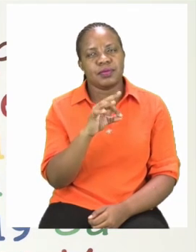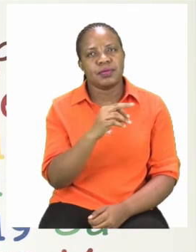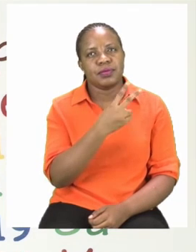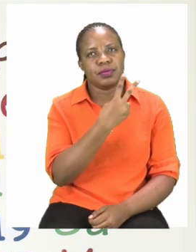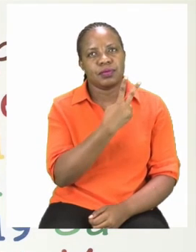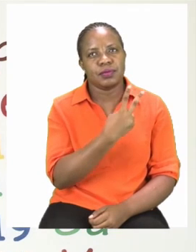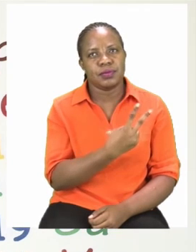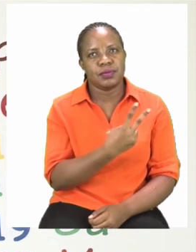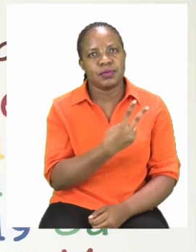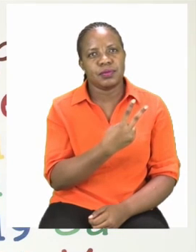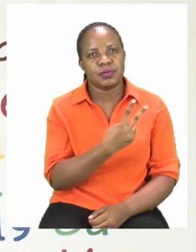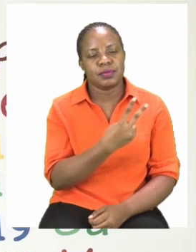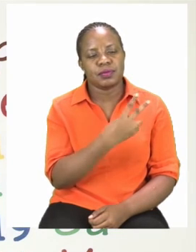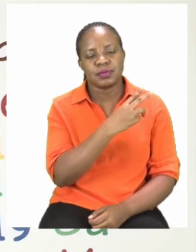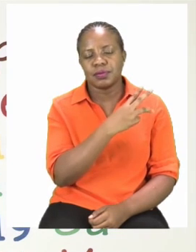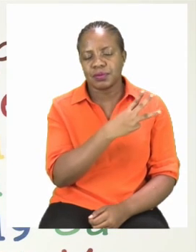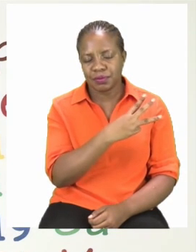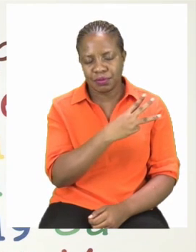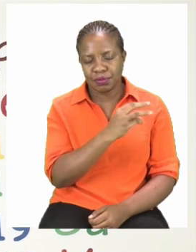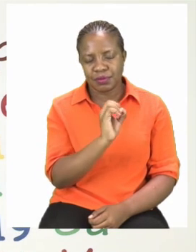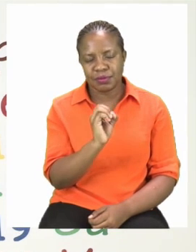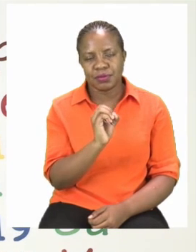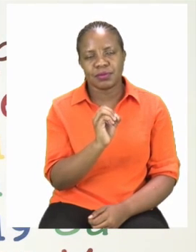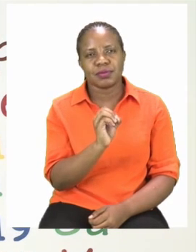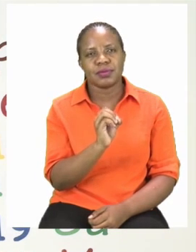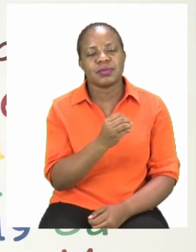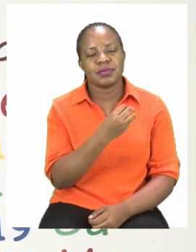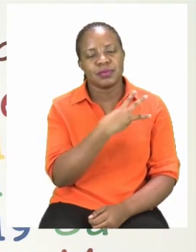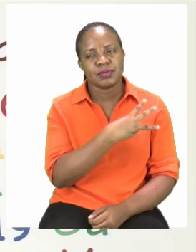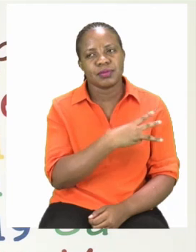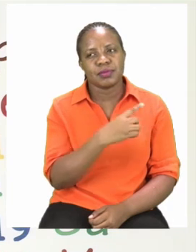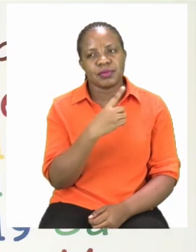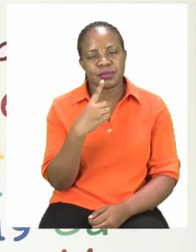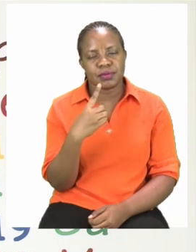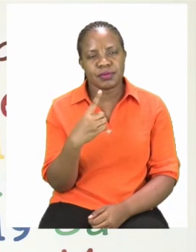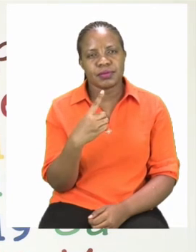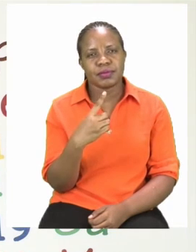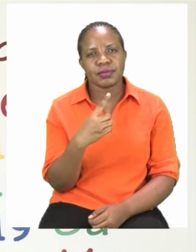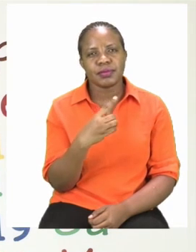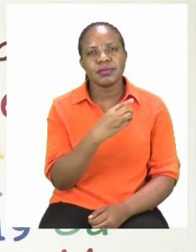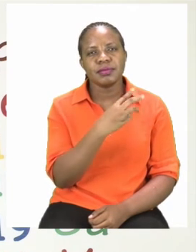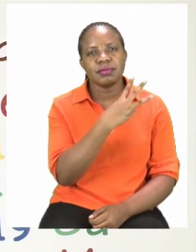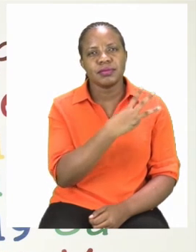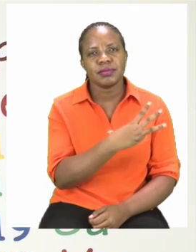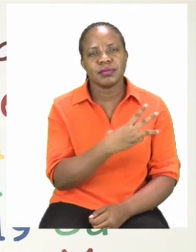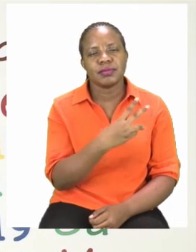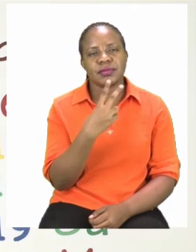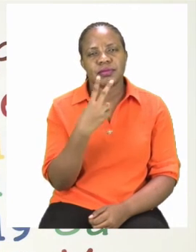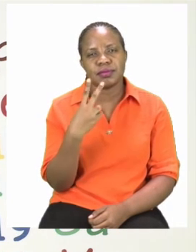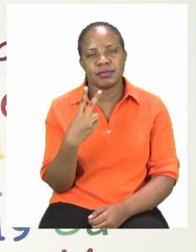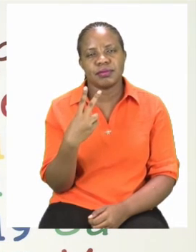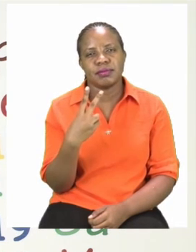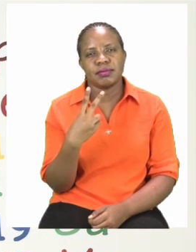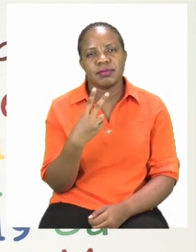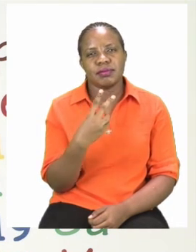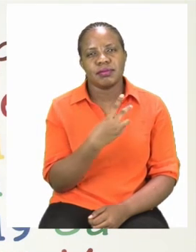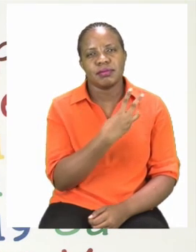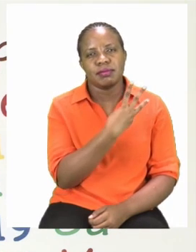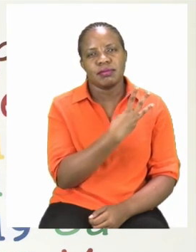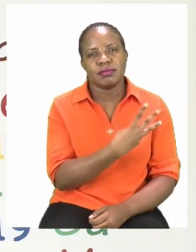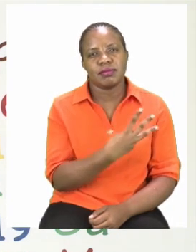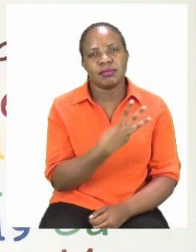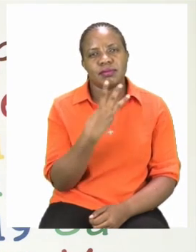the attention of pre-primary schools. Topics include family, summer, culture, traditions and houses, transport